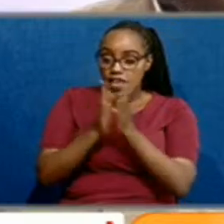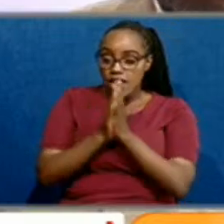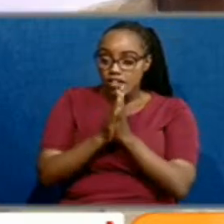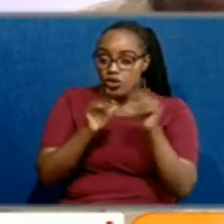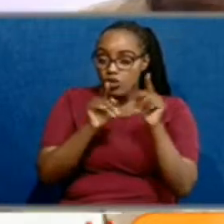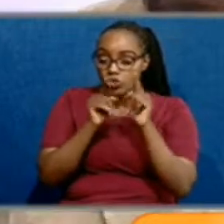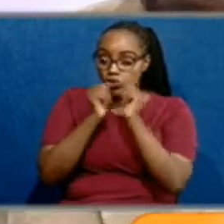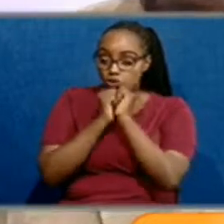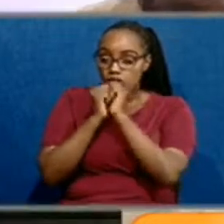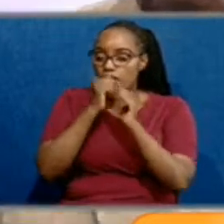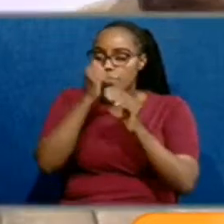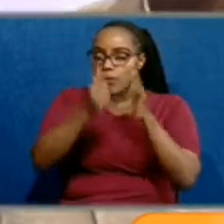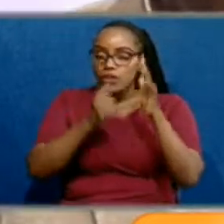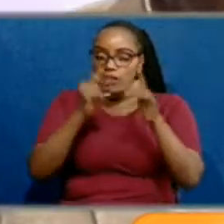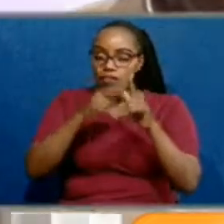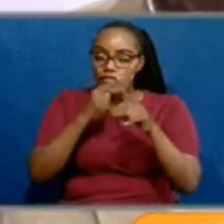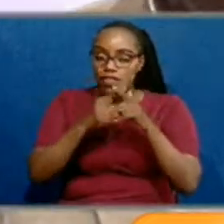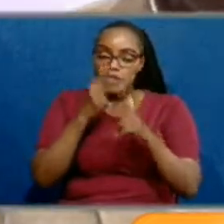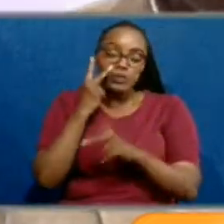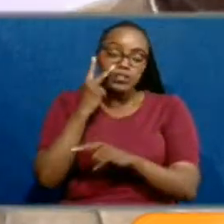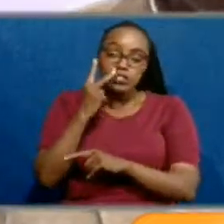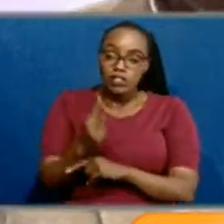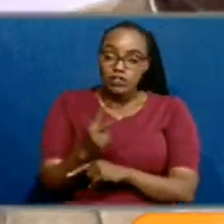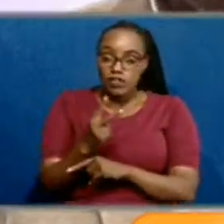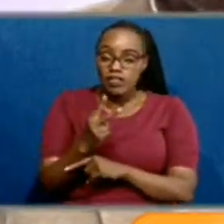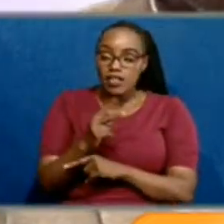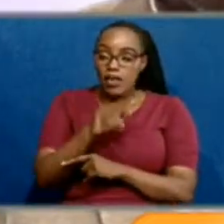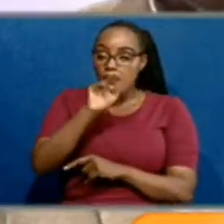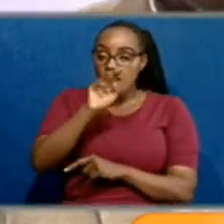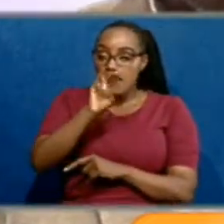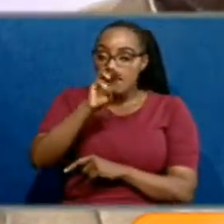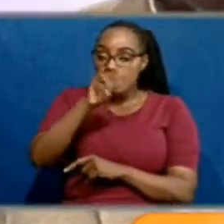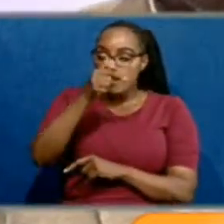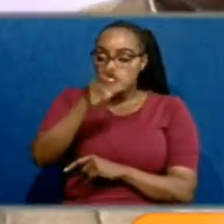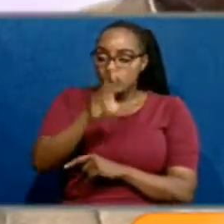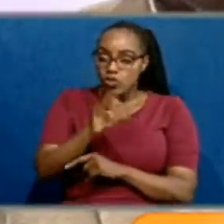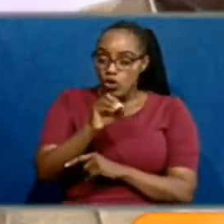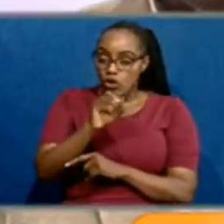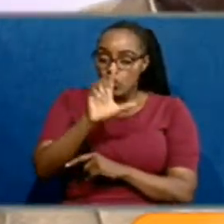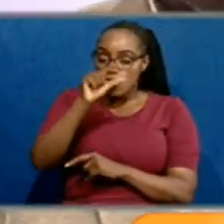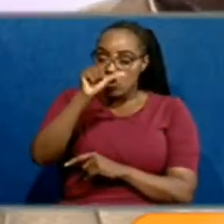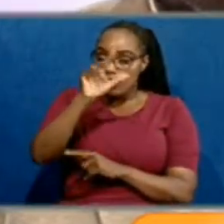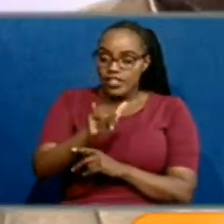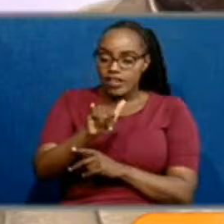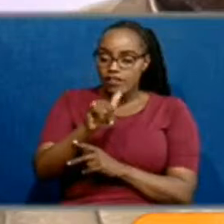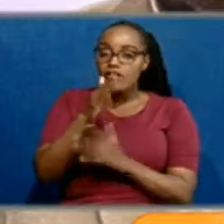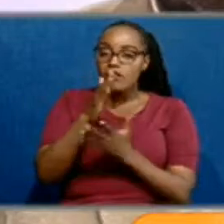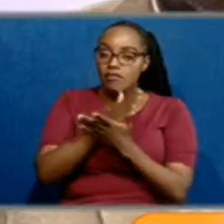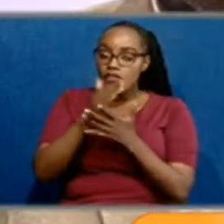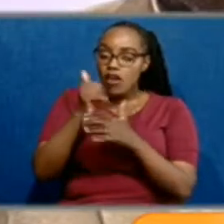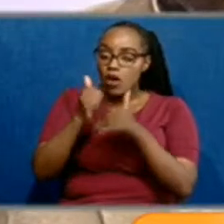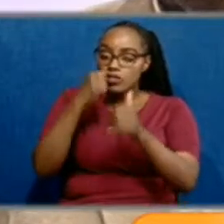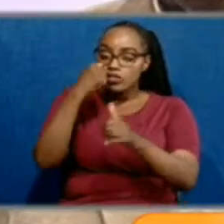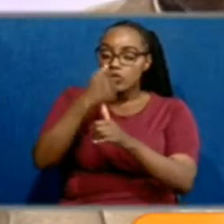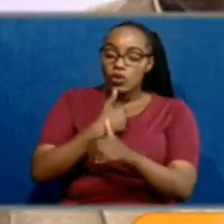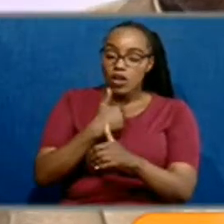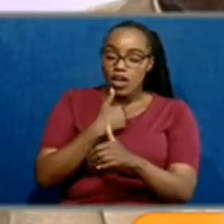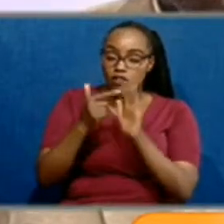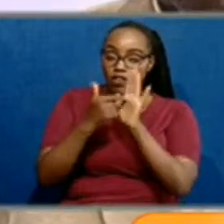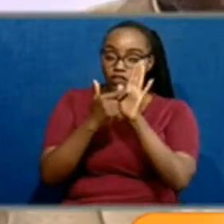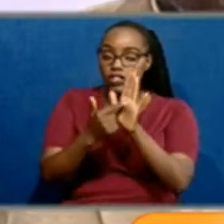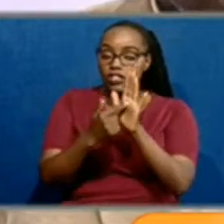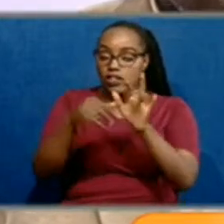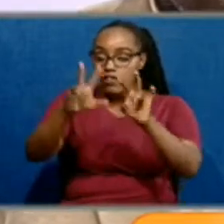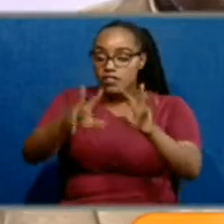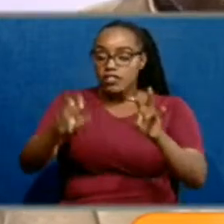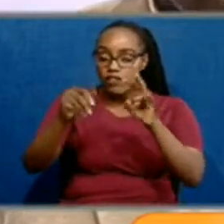industry, and looking at the testing, the metrology services that we offer, as well as other conformity services such as inspection